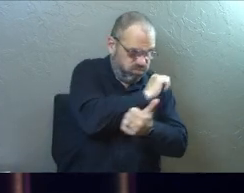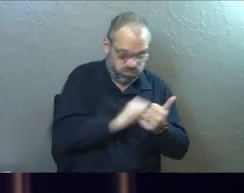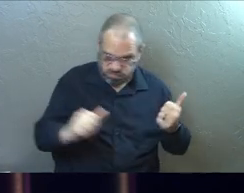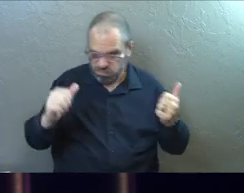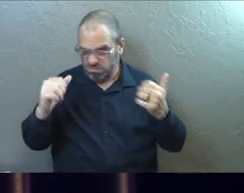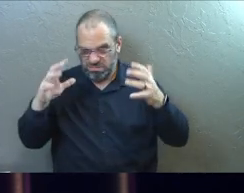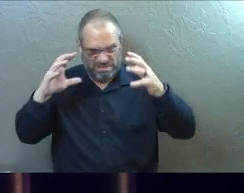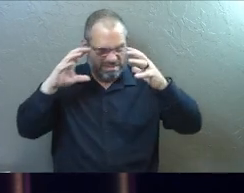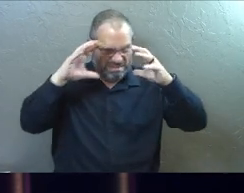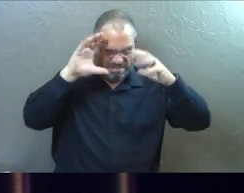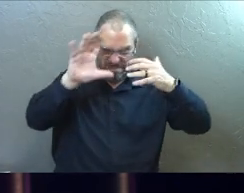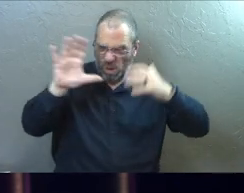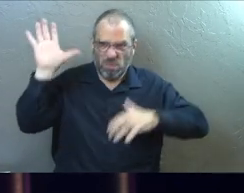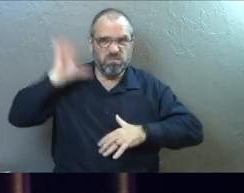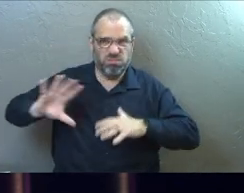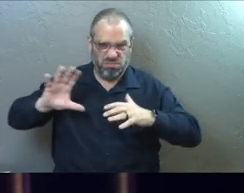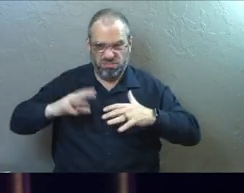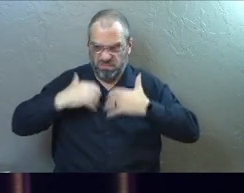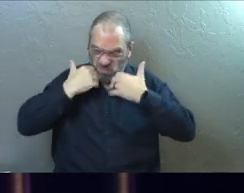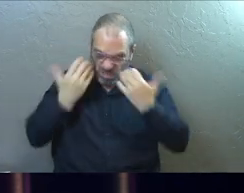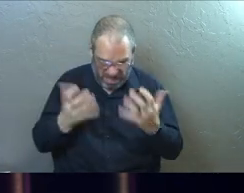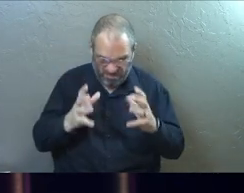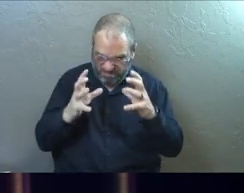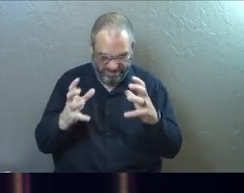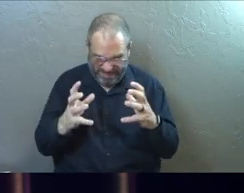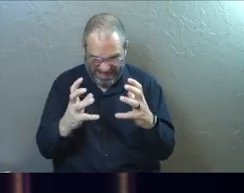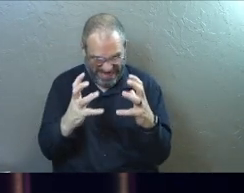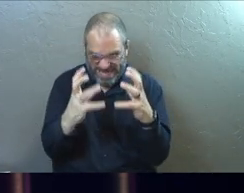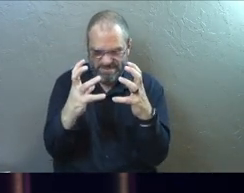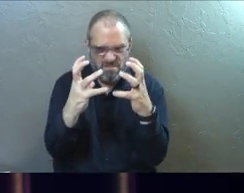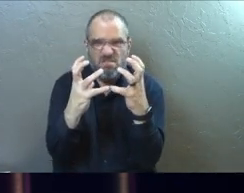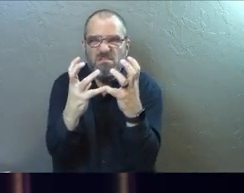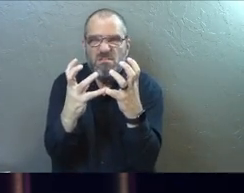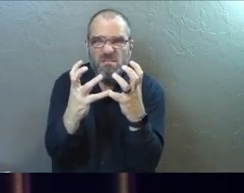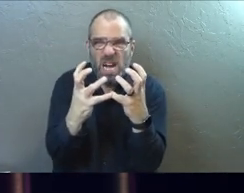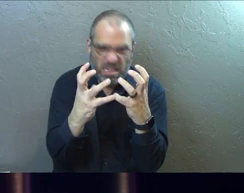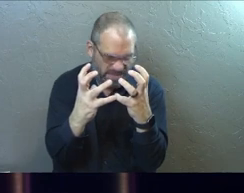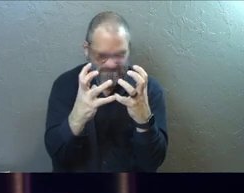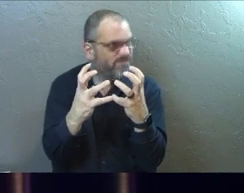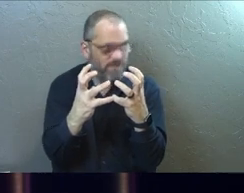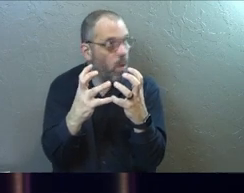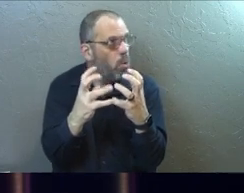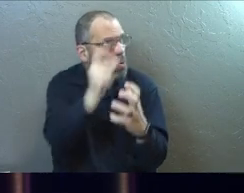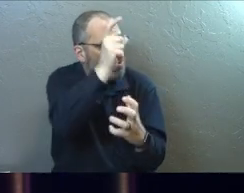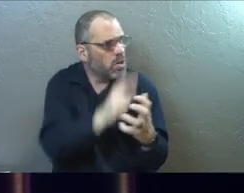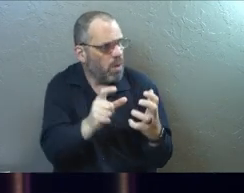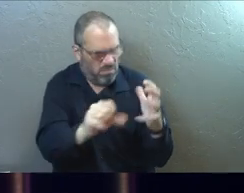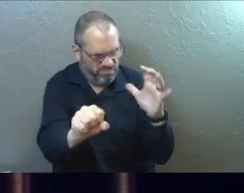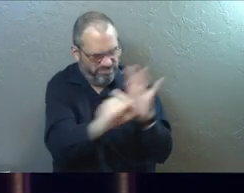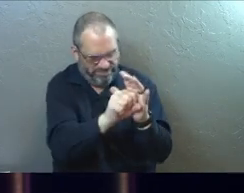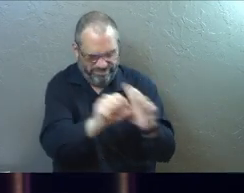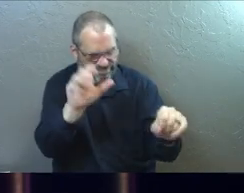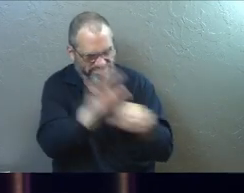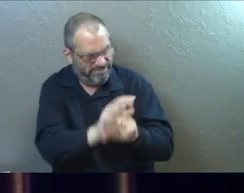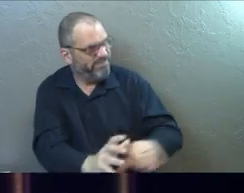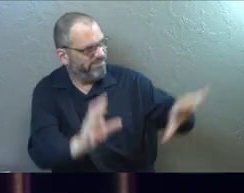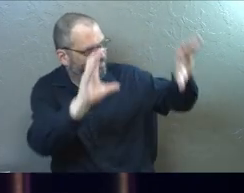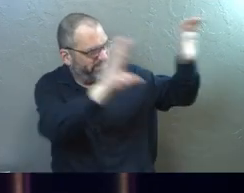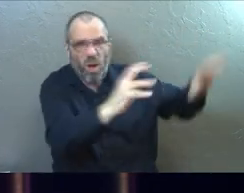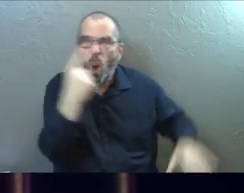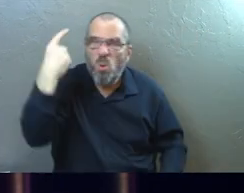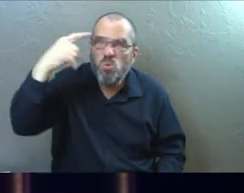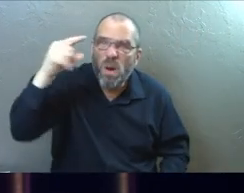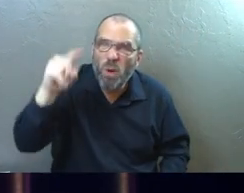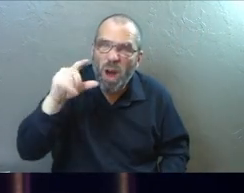life, right? That past that you're kind of ashamed of. And he's like, and it's like you're nailing it to the cross of Jesus.